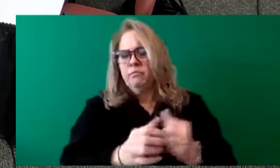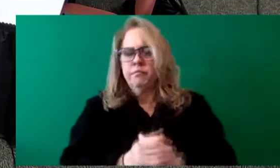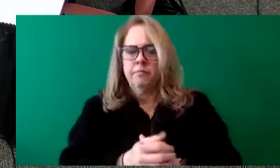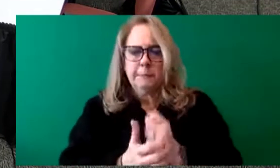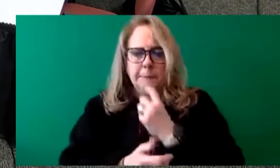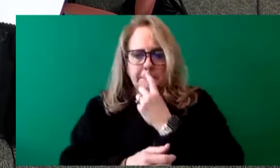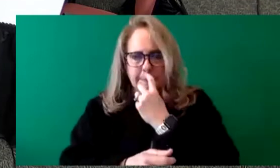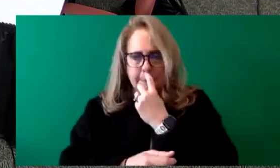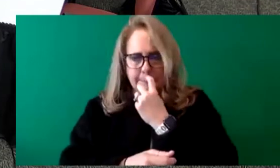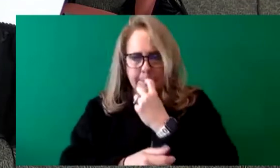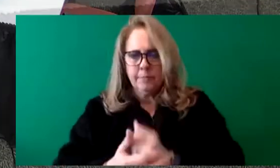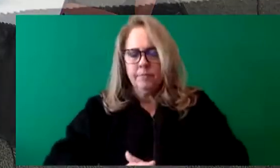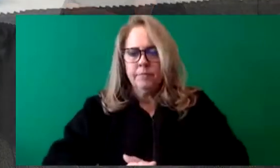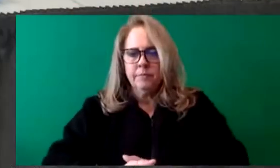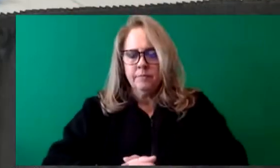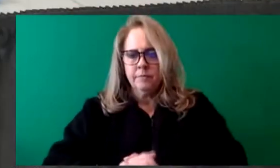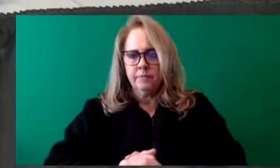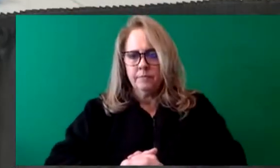Aye.